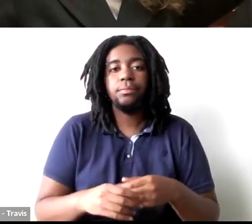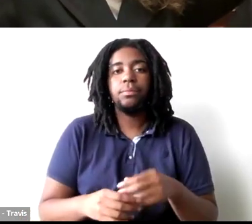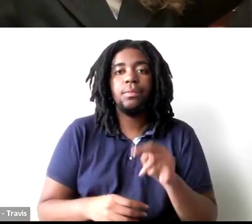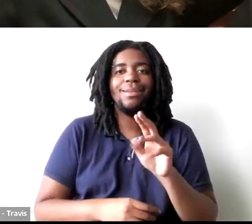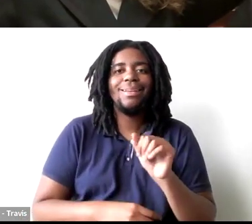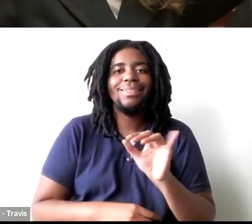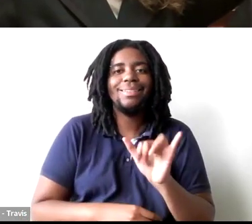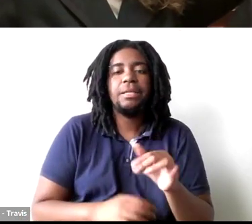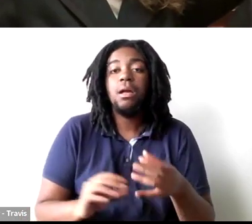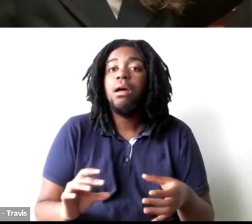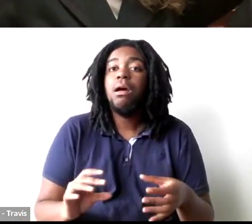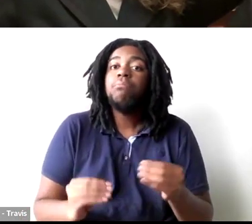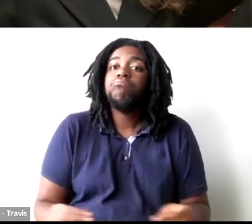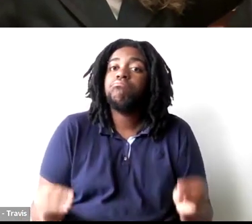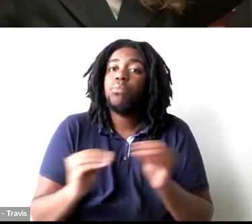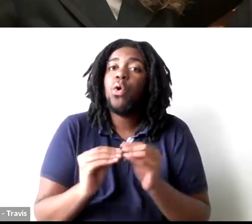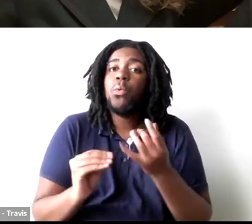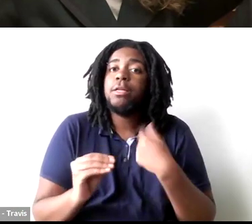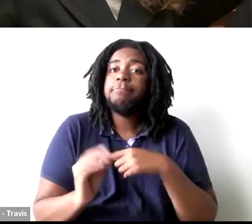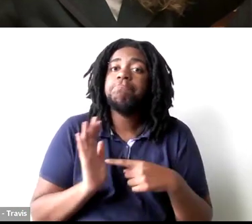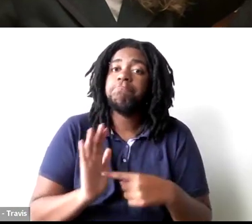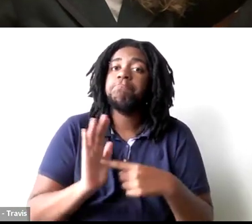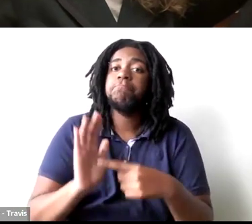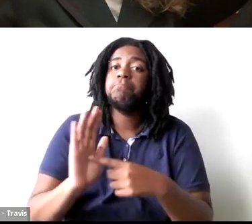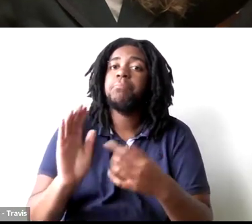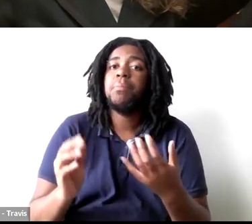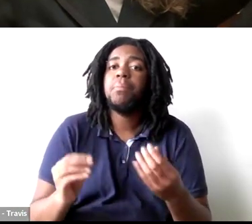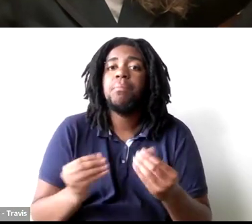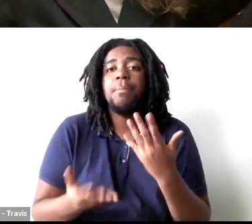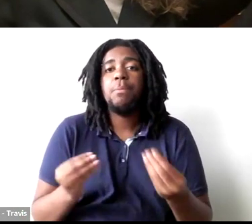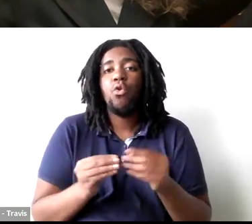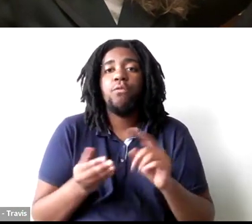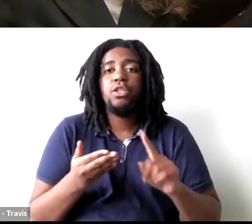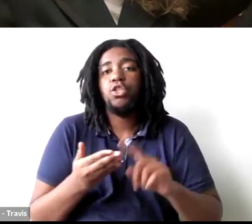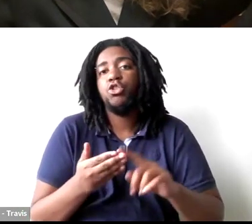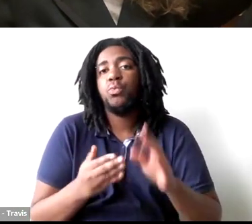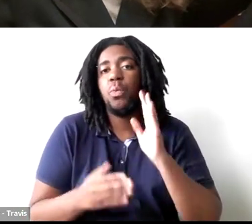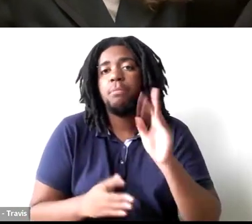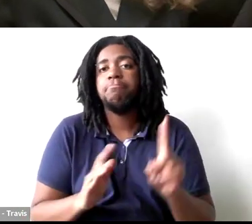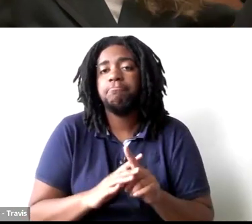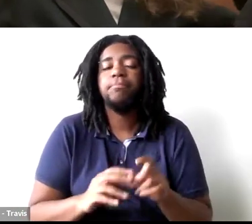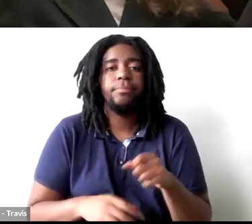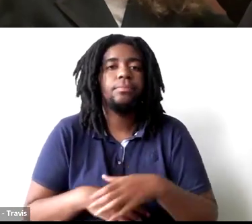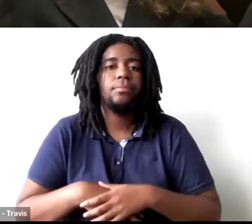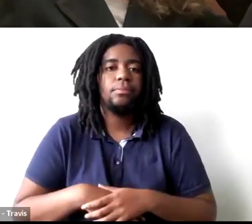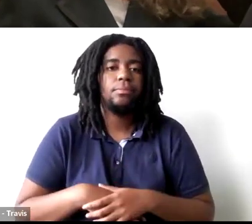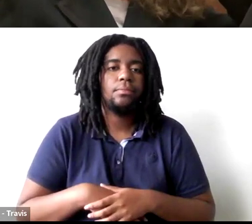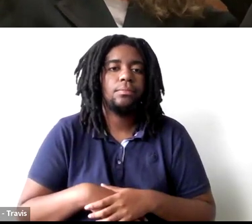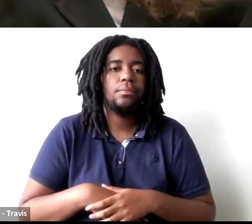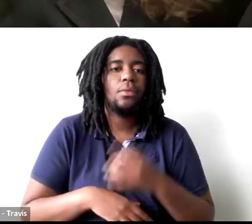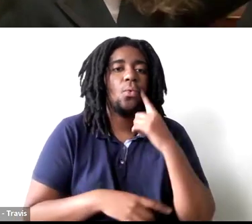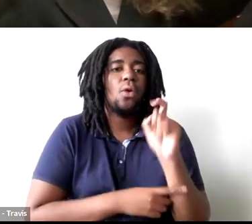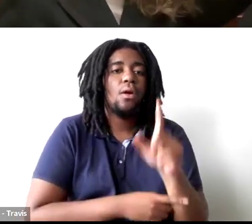more scholarship will come Exactly. forward. So question for you, Lauren, were the machines used,